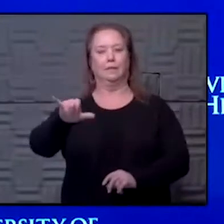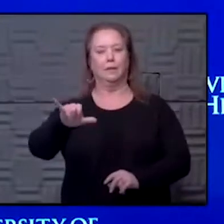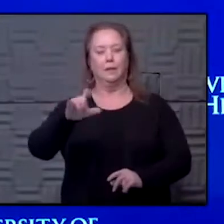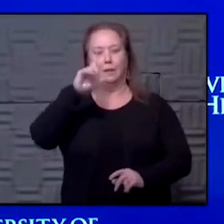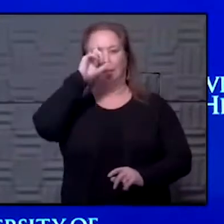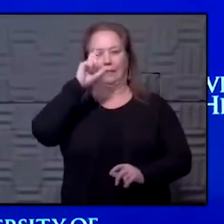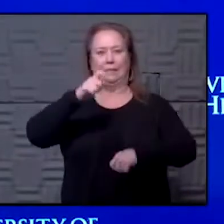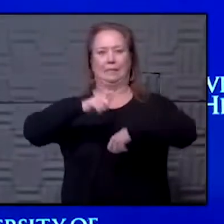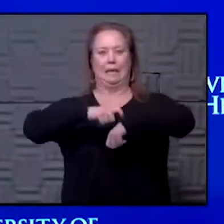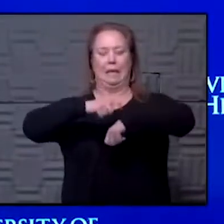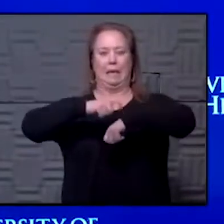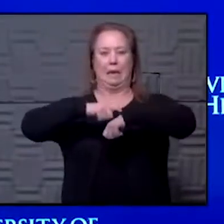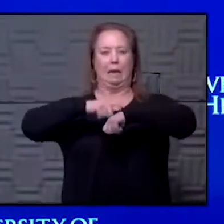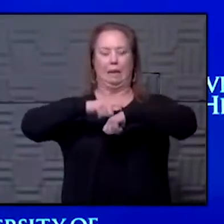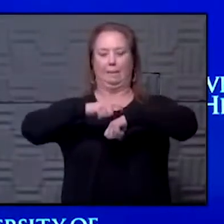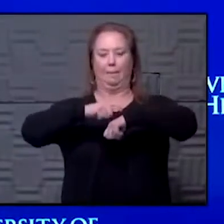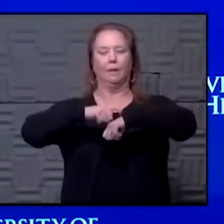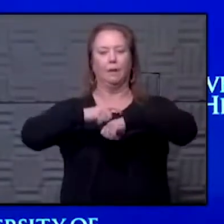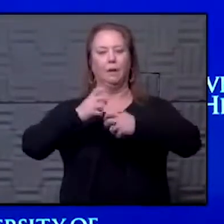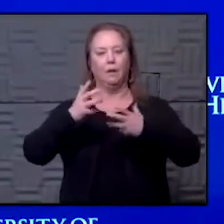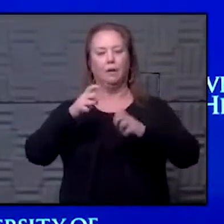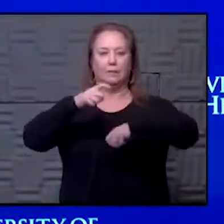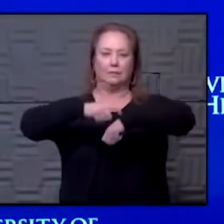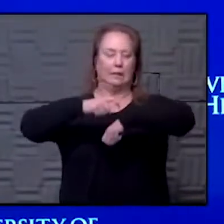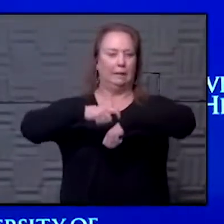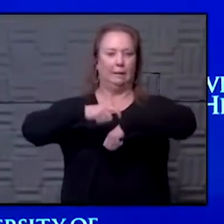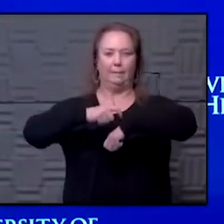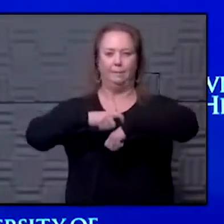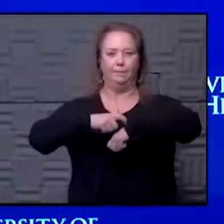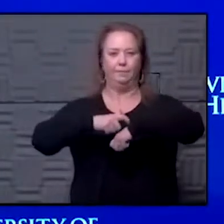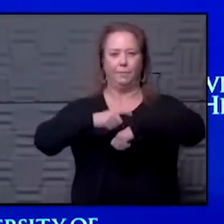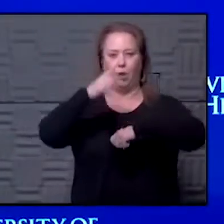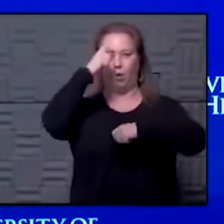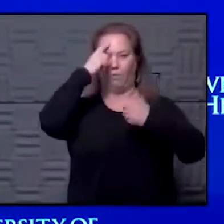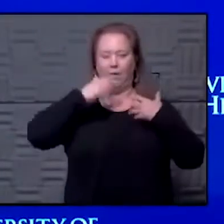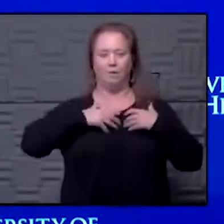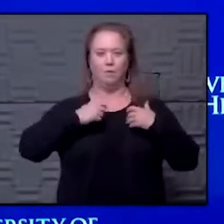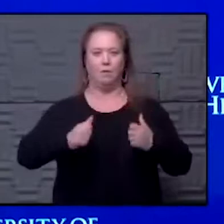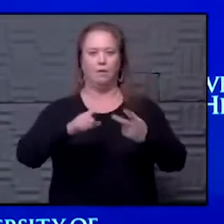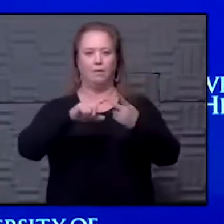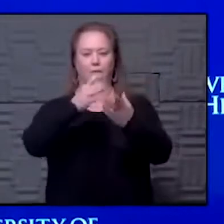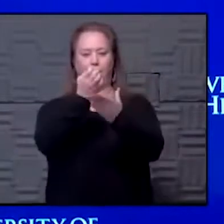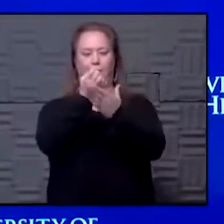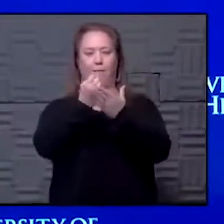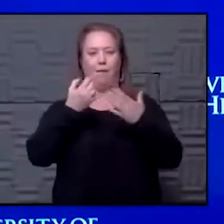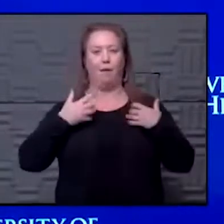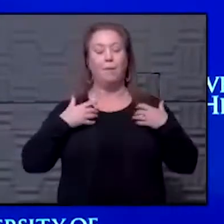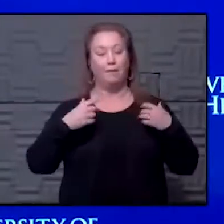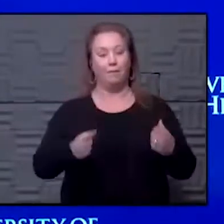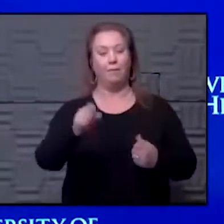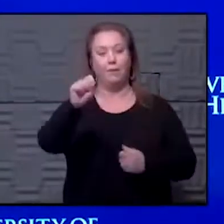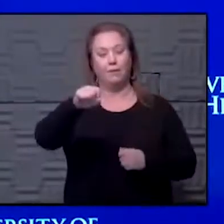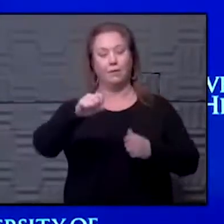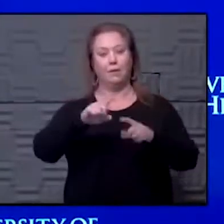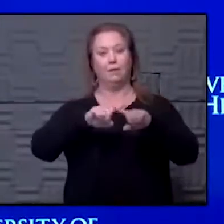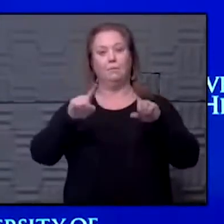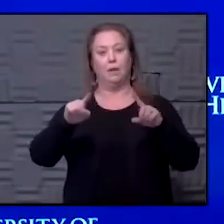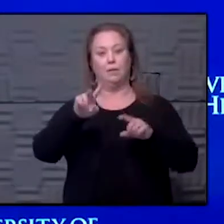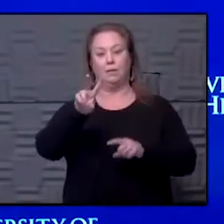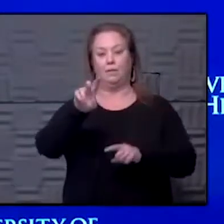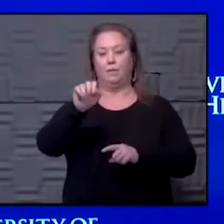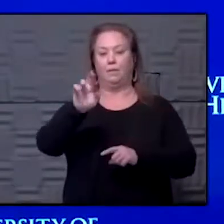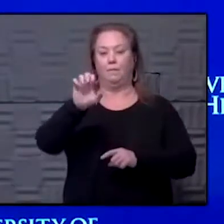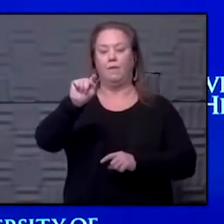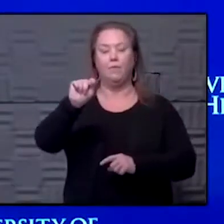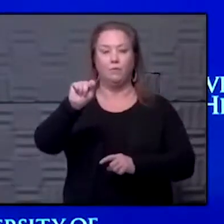race against time, when the time is, first of all, just our own mental health and our own economic health, but also the race against the variants, I